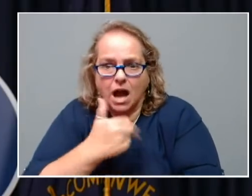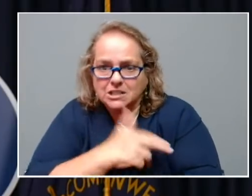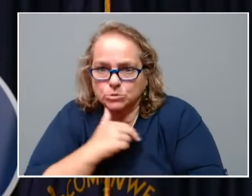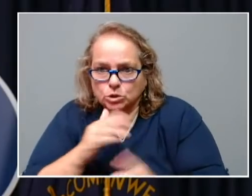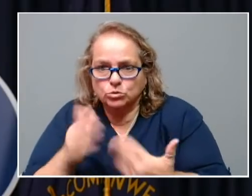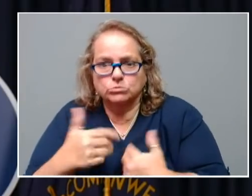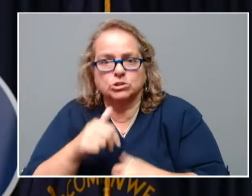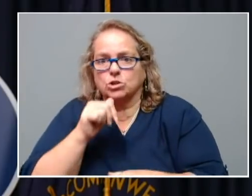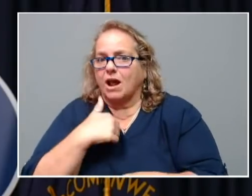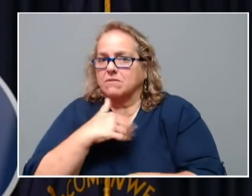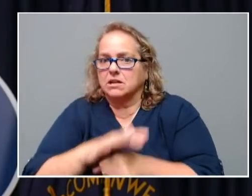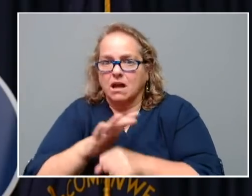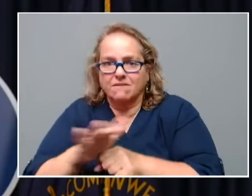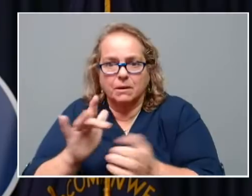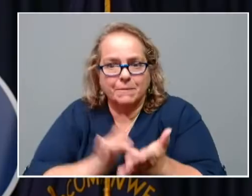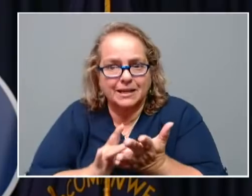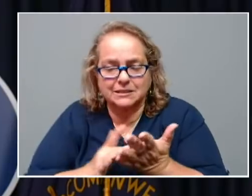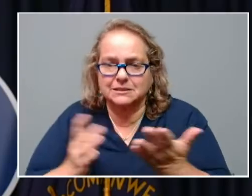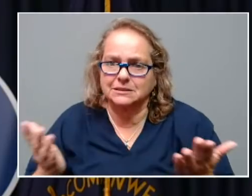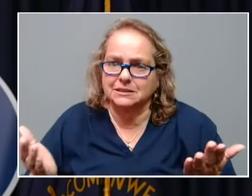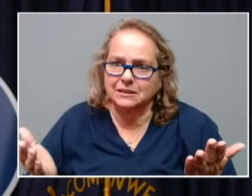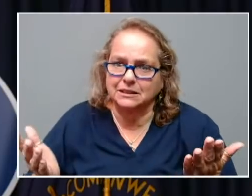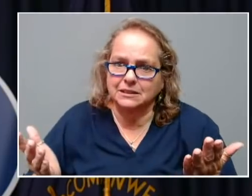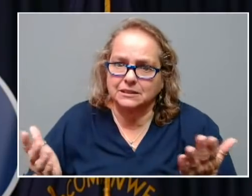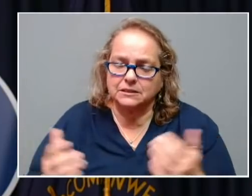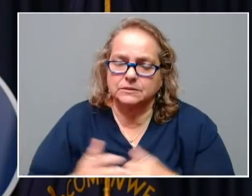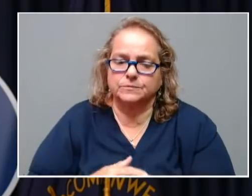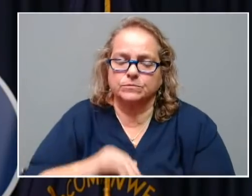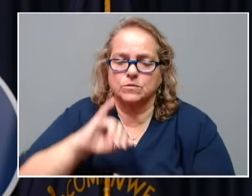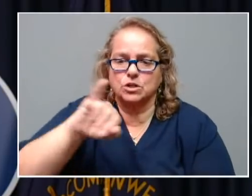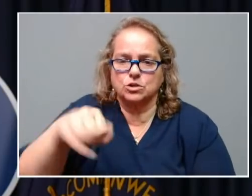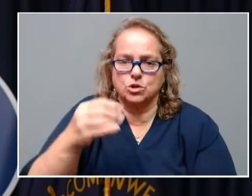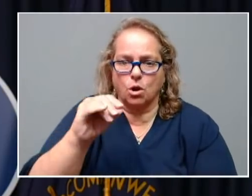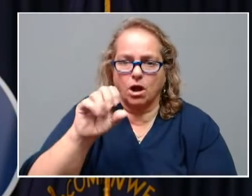get it. Josh James, WUKY.